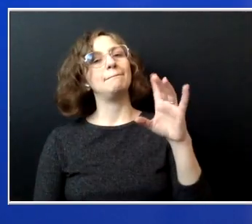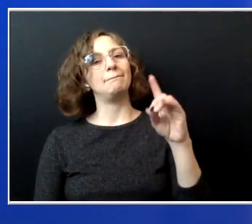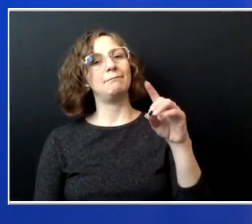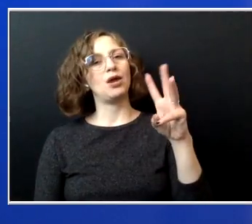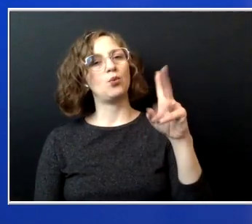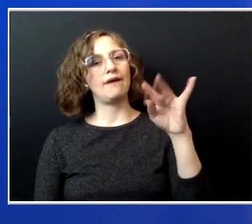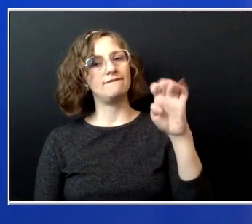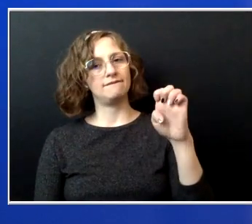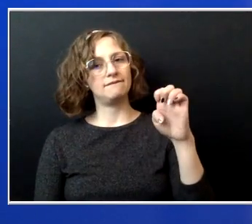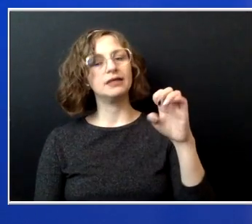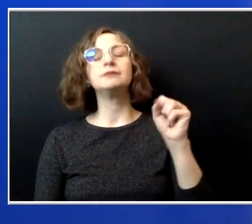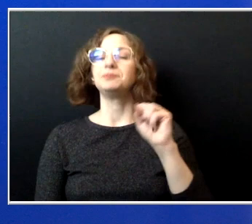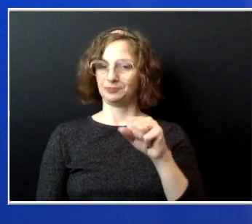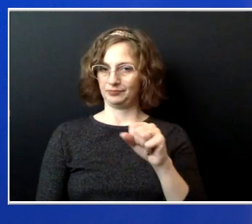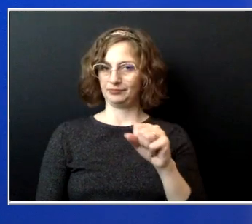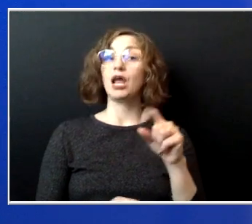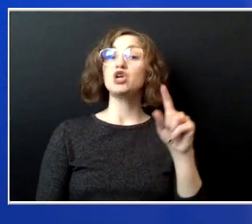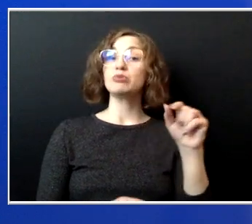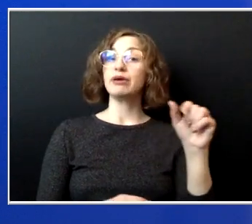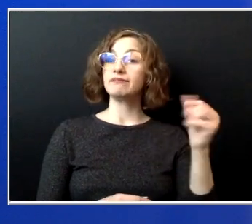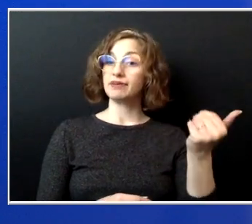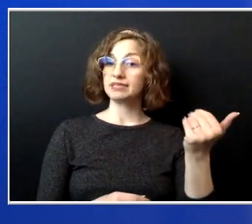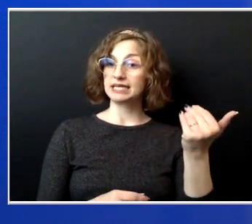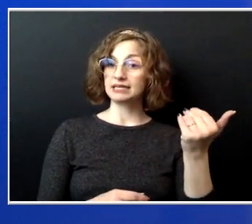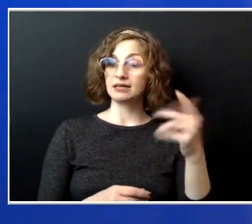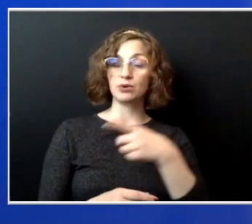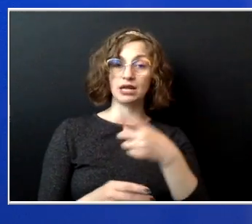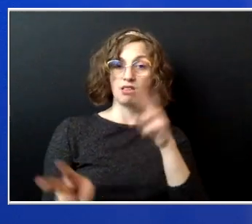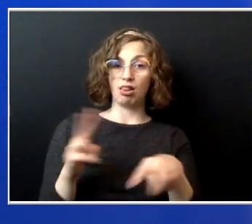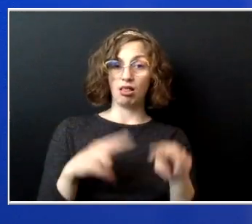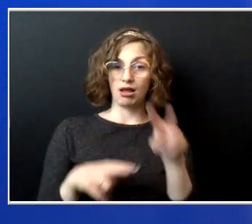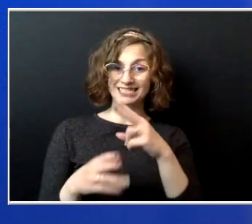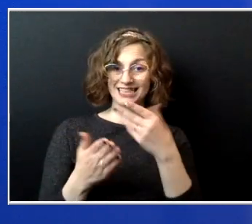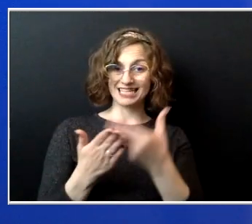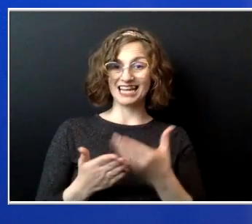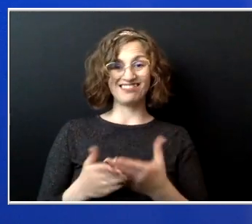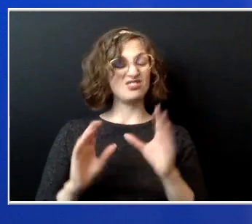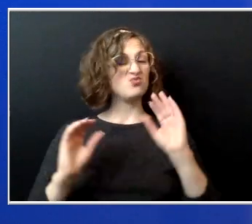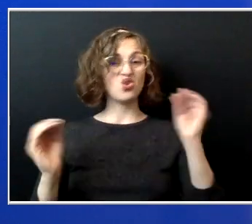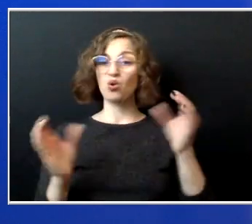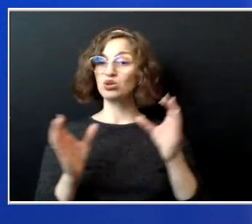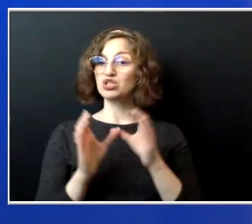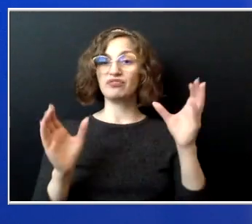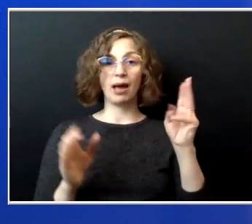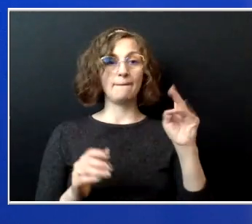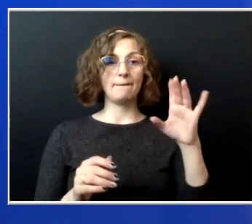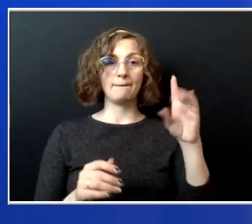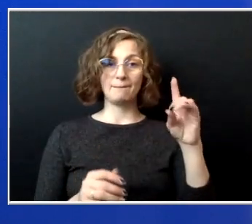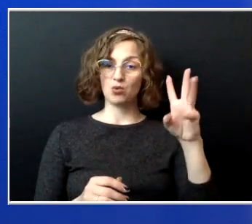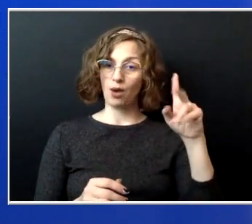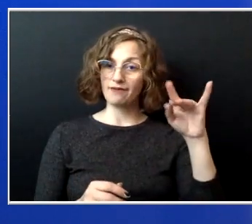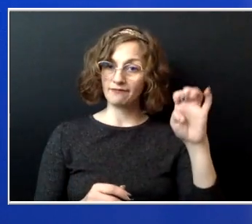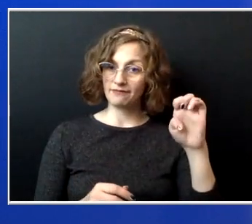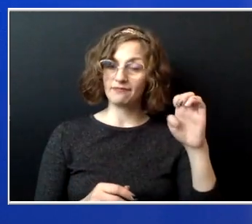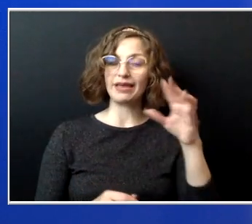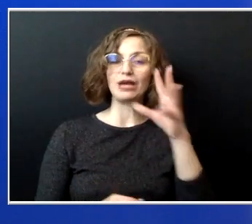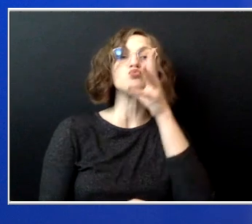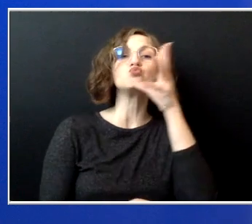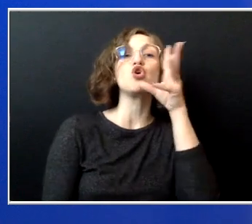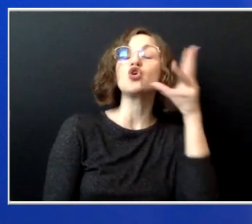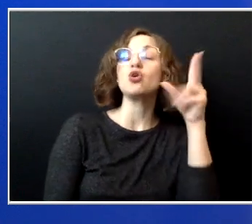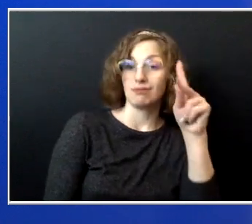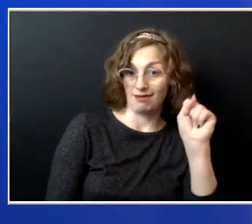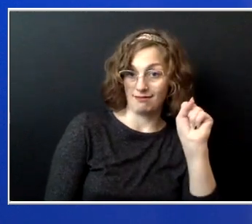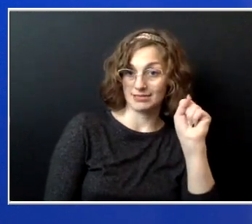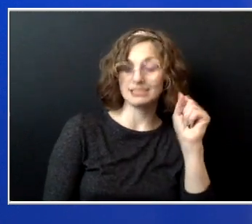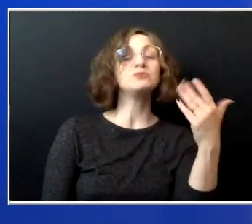data, there were no certified nurse midwives in rural Kansas. We do have certified nurse midwives in Kansas, but more in the